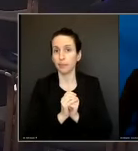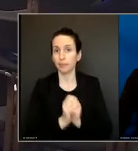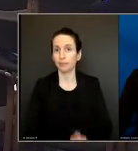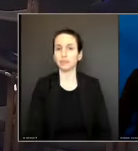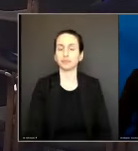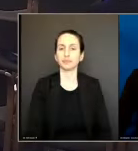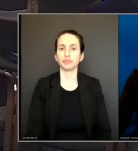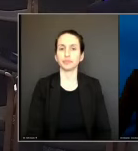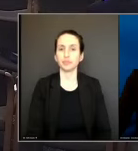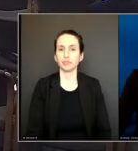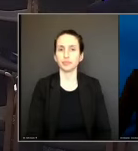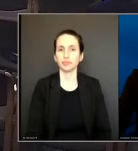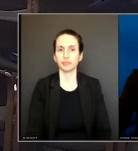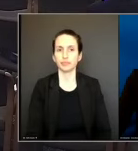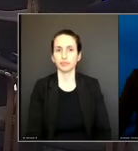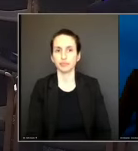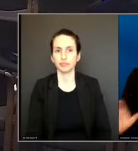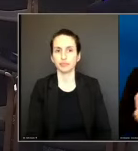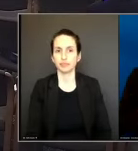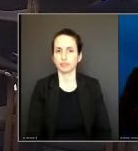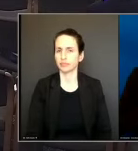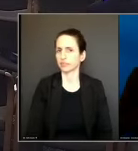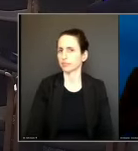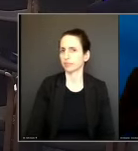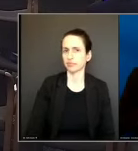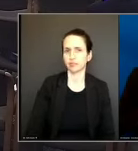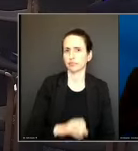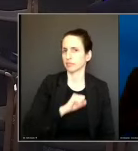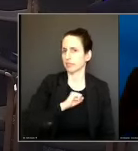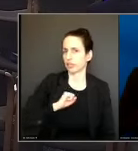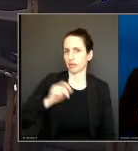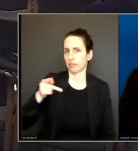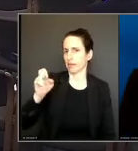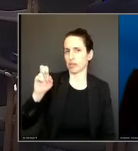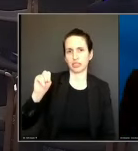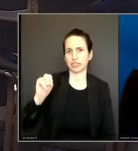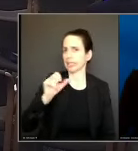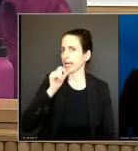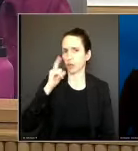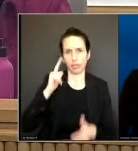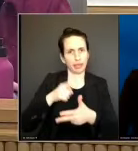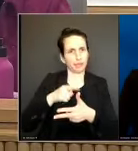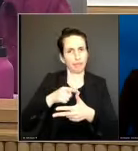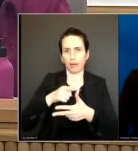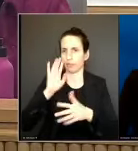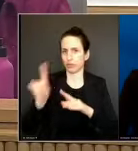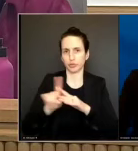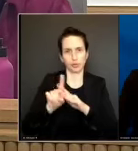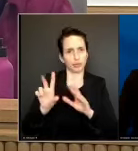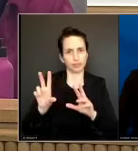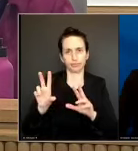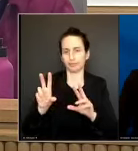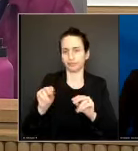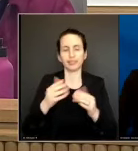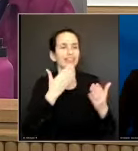Senator Patterson, I don't think that she's going to make it today. Okay, oh, thank you so much. Laura Rose Masaras